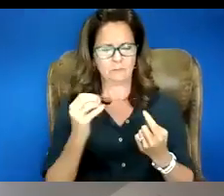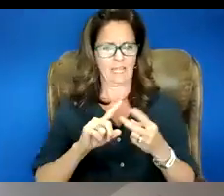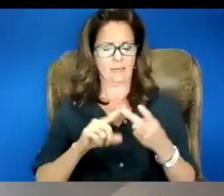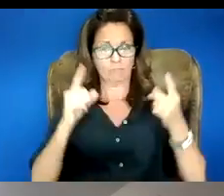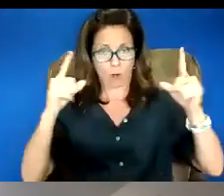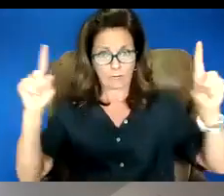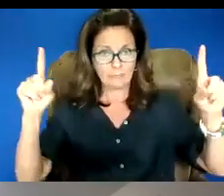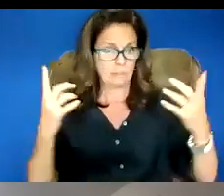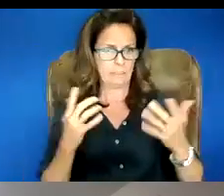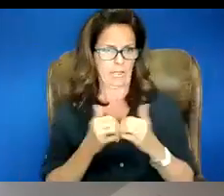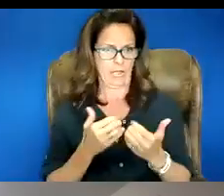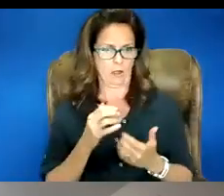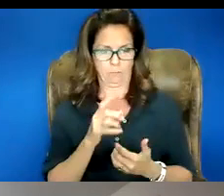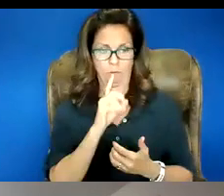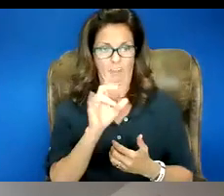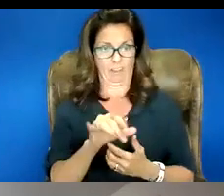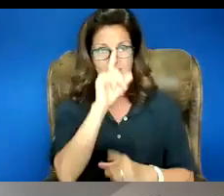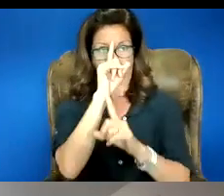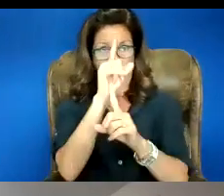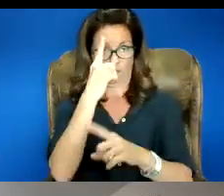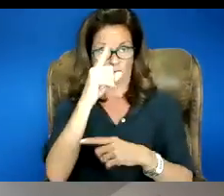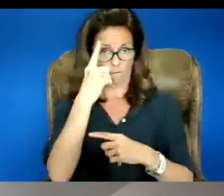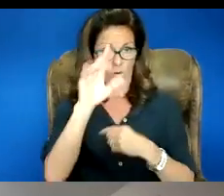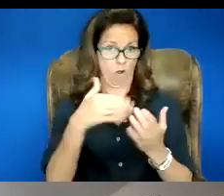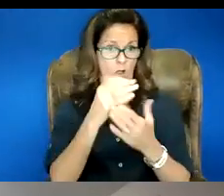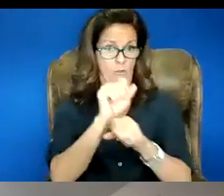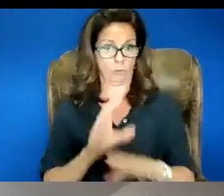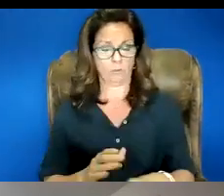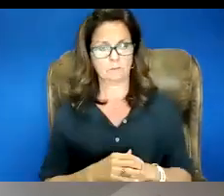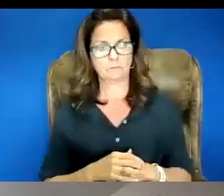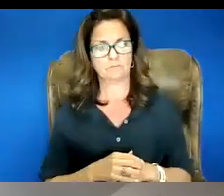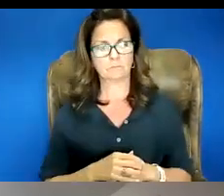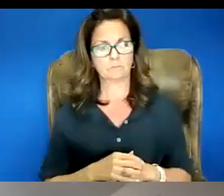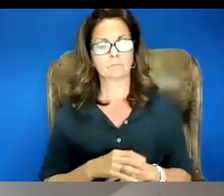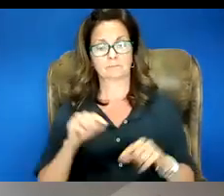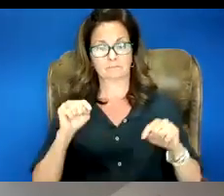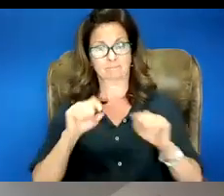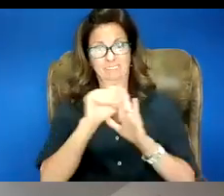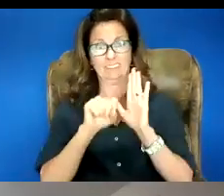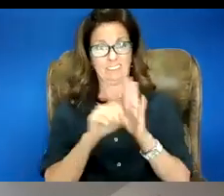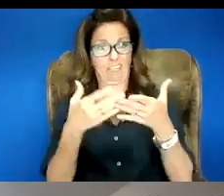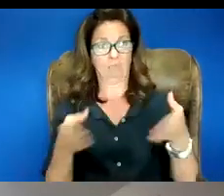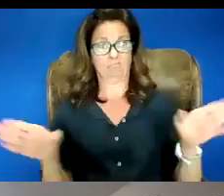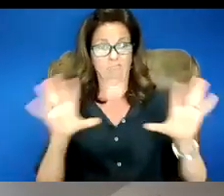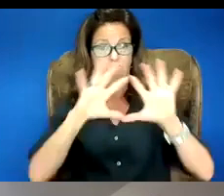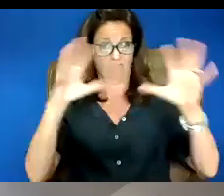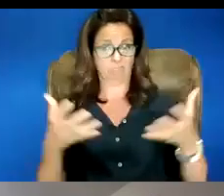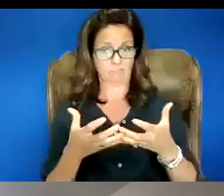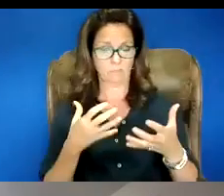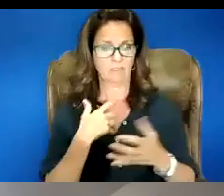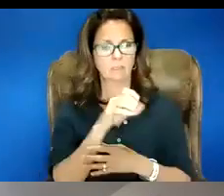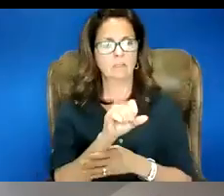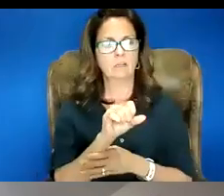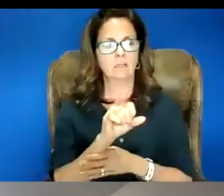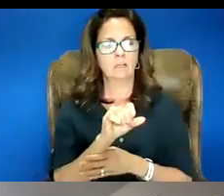And at the state, we a lot of employers are going to look primarily at healthcare